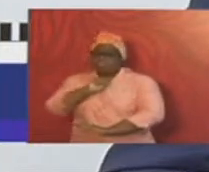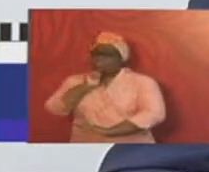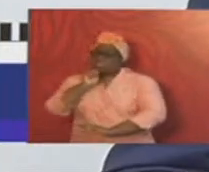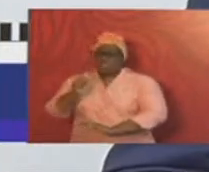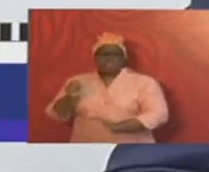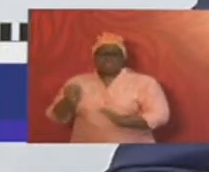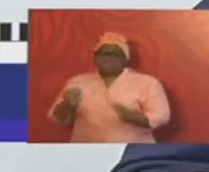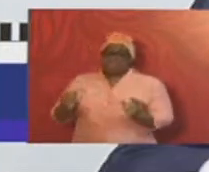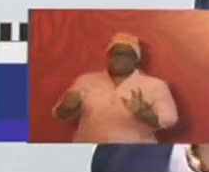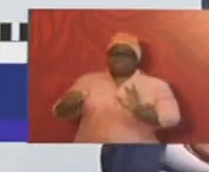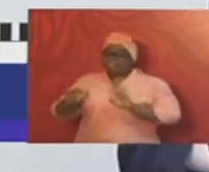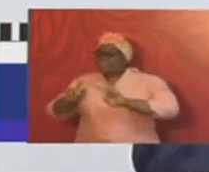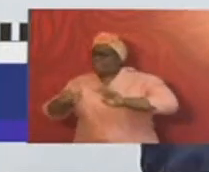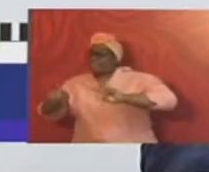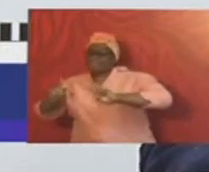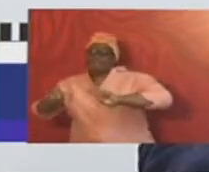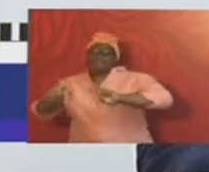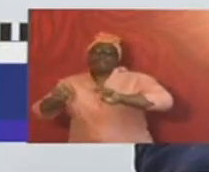So let me say that.